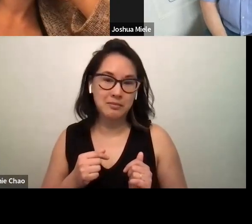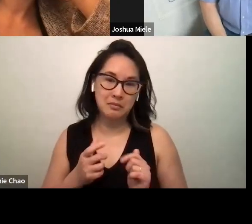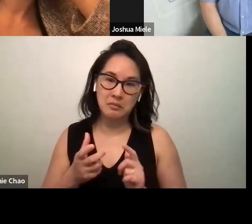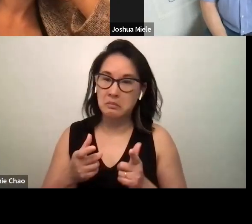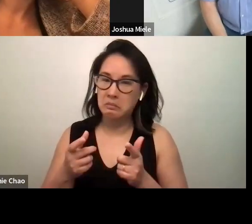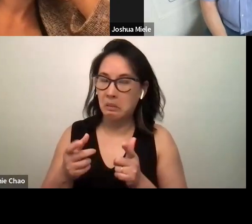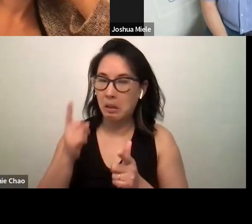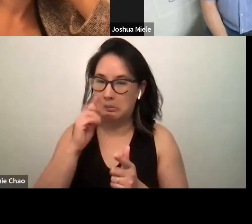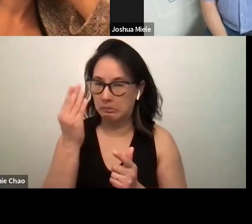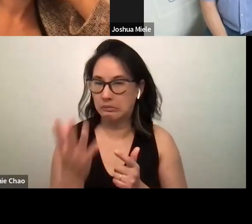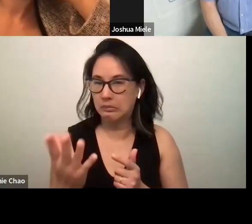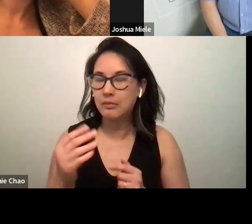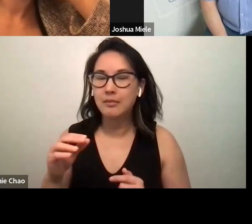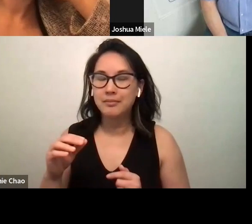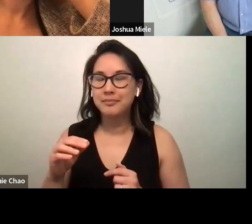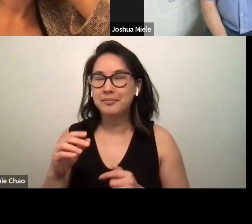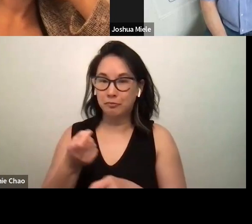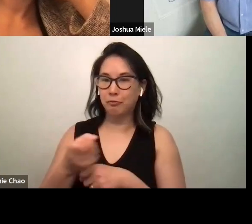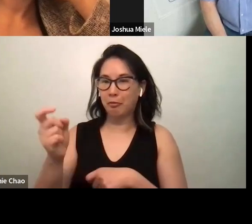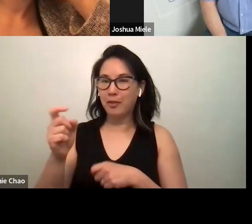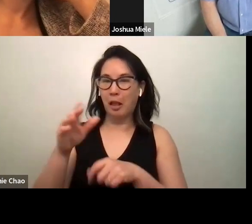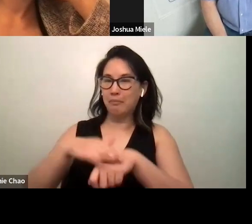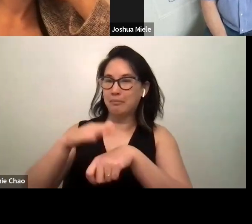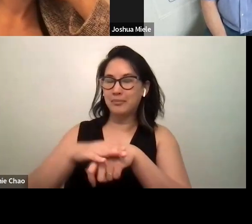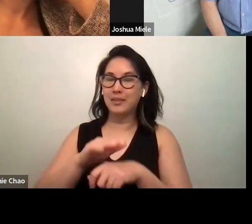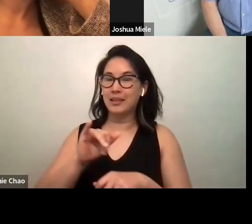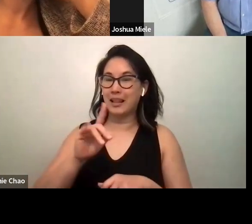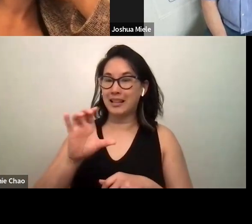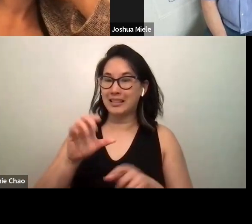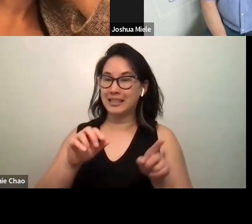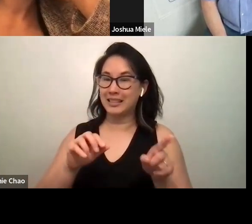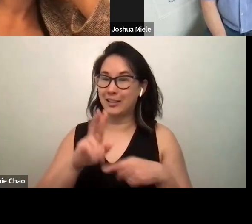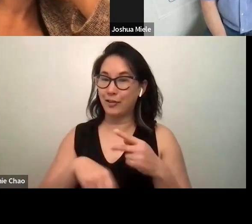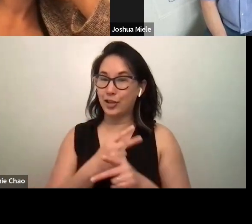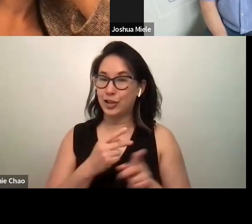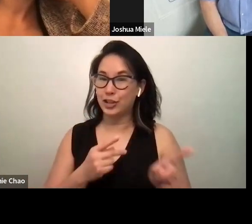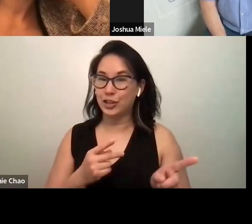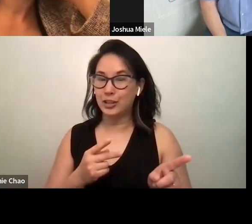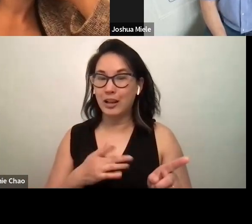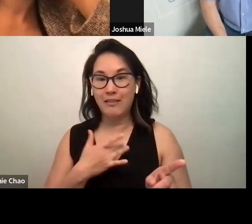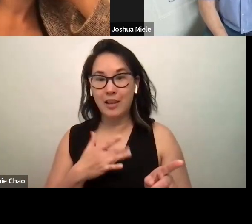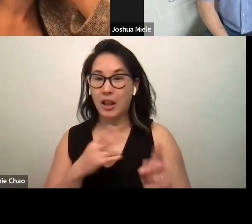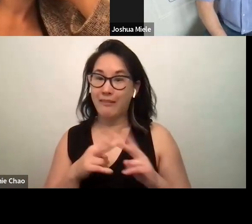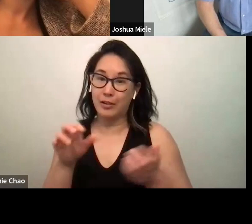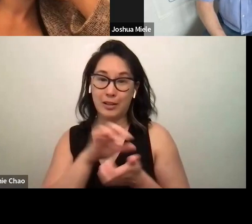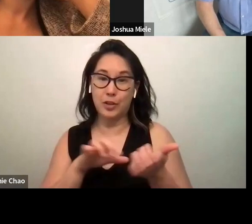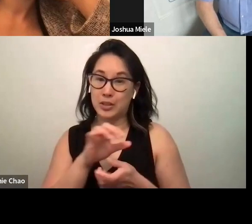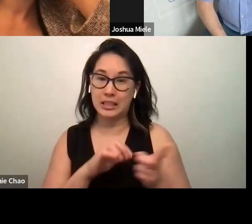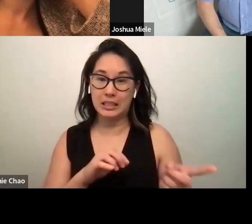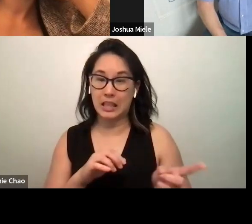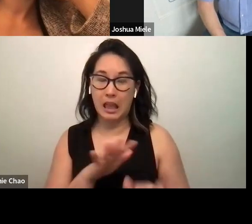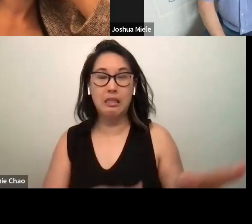alert, I found the IDC version, the professional version, extremely confusing and